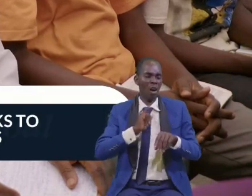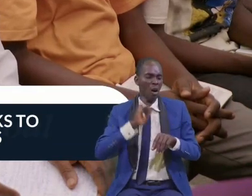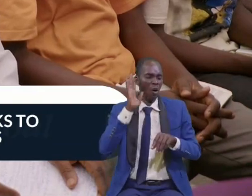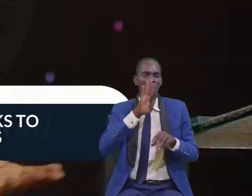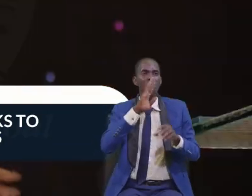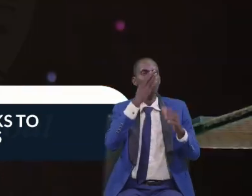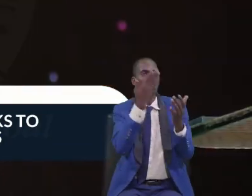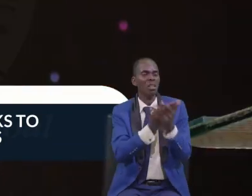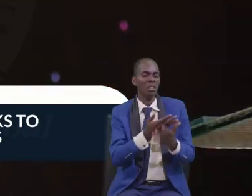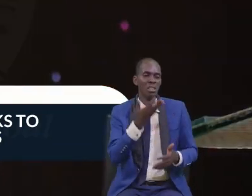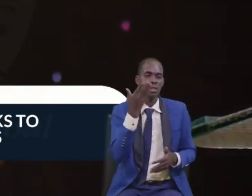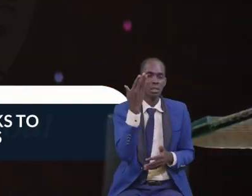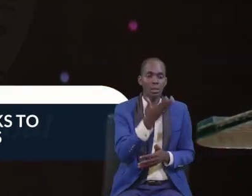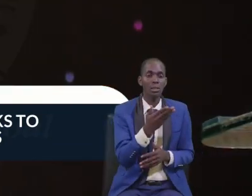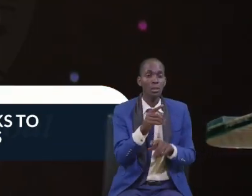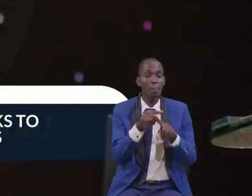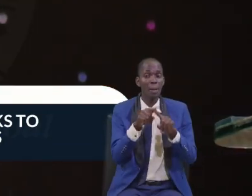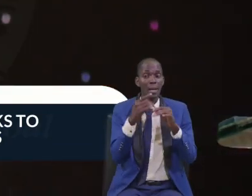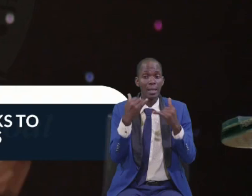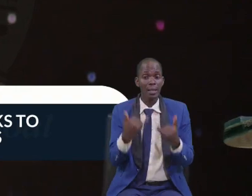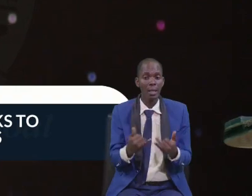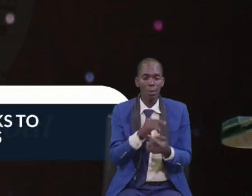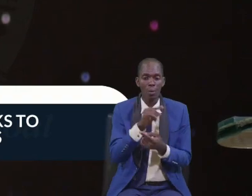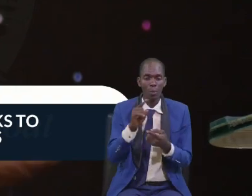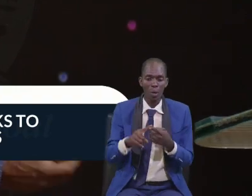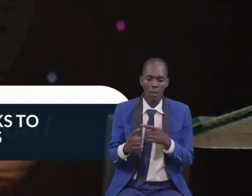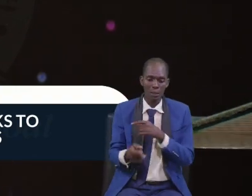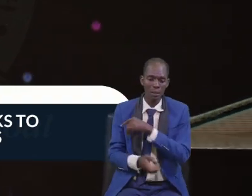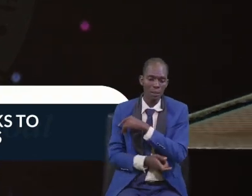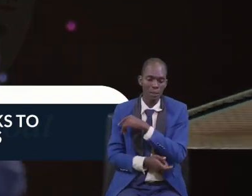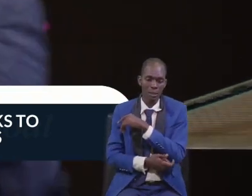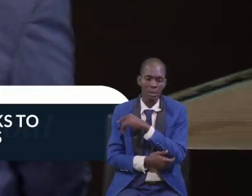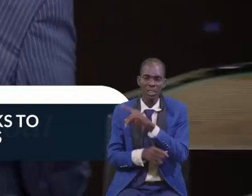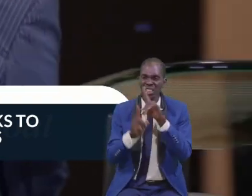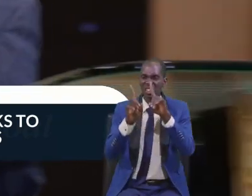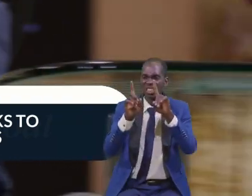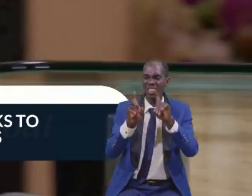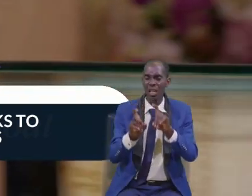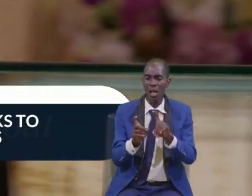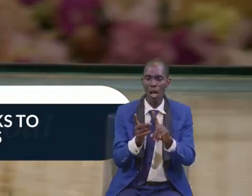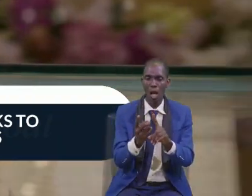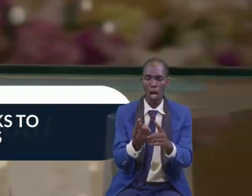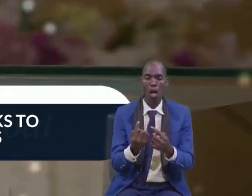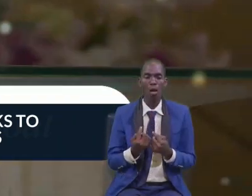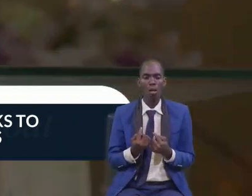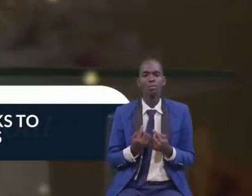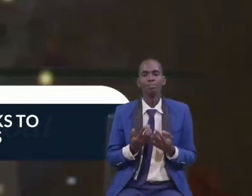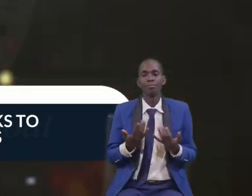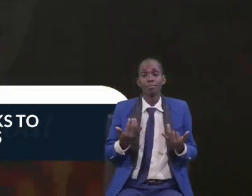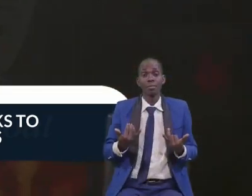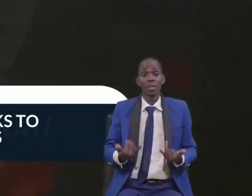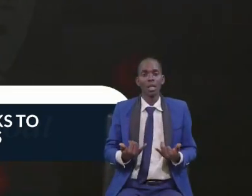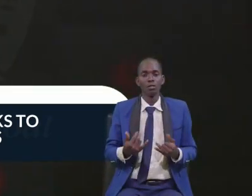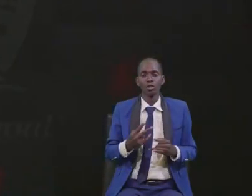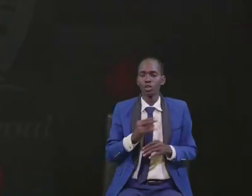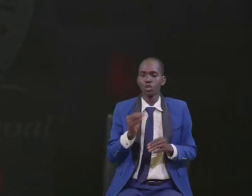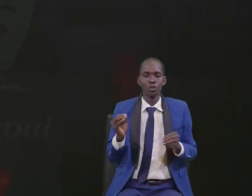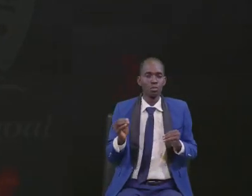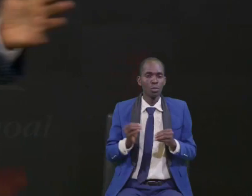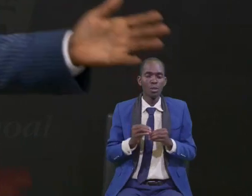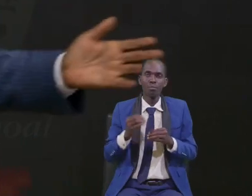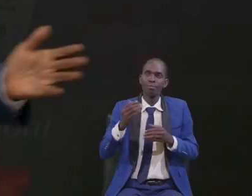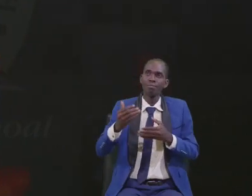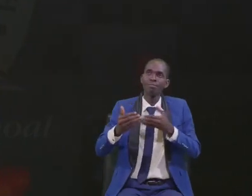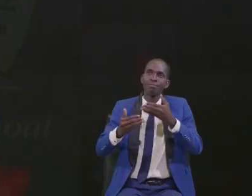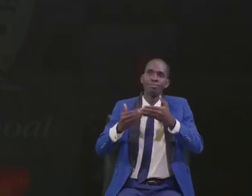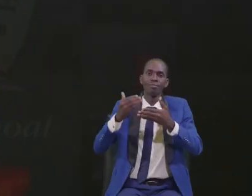going there. Now trials come, and there's no progress anymore. Trials come, and then we cannot do what